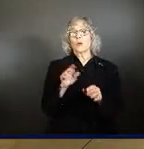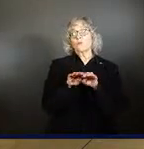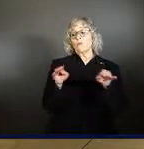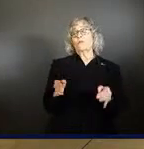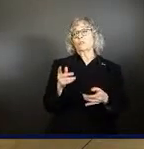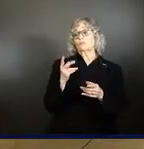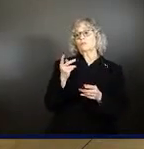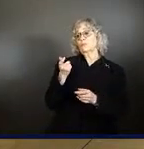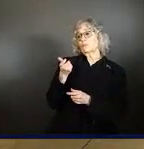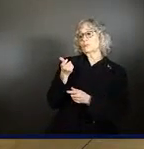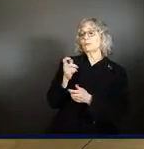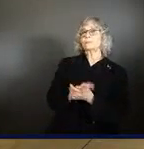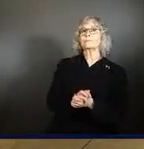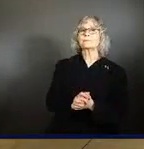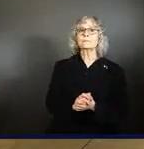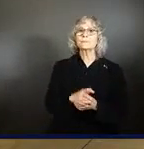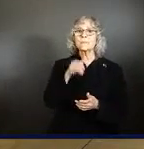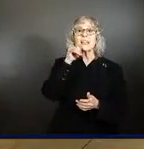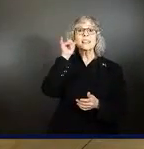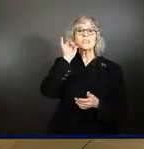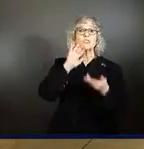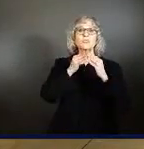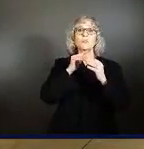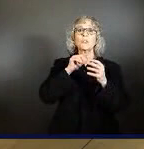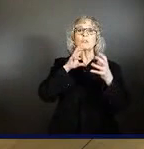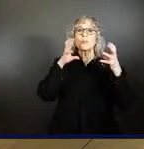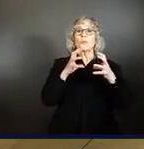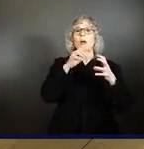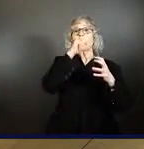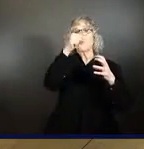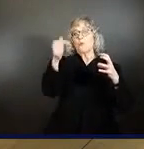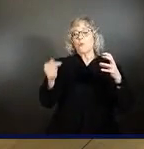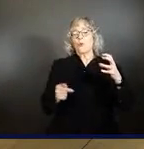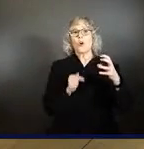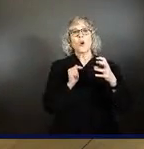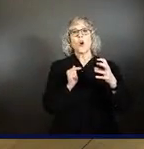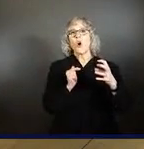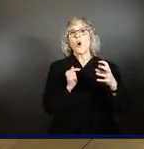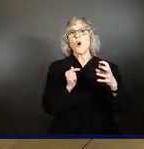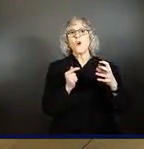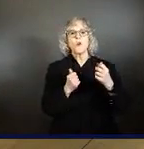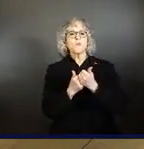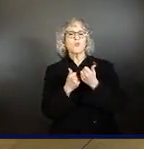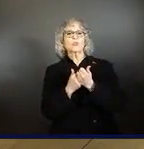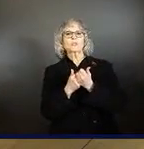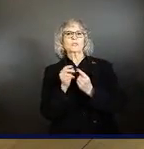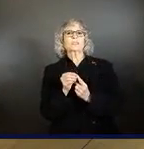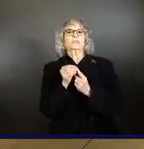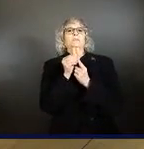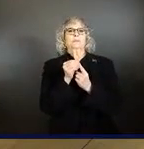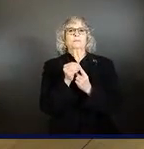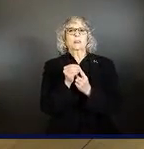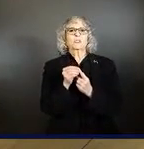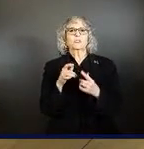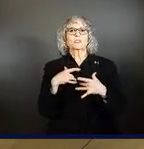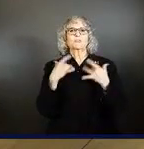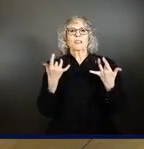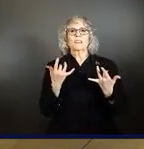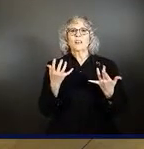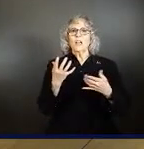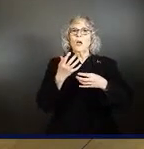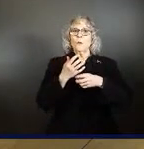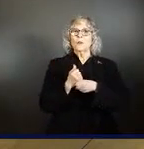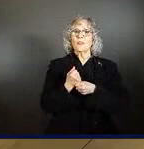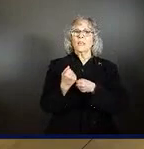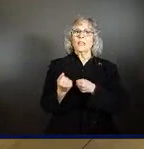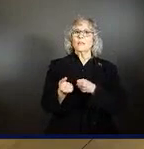Yesterday, communities around the world were hosting special events for Webb's image release, and we received a video